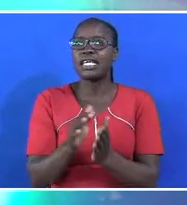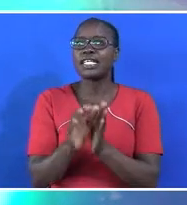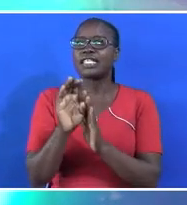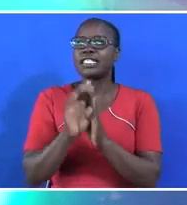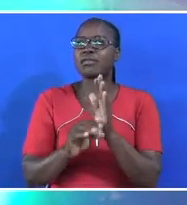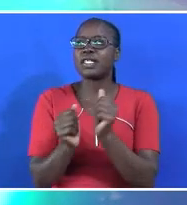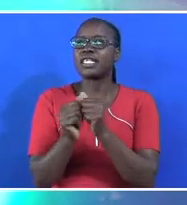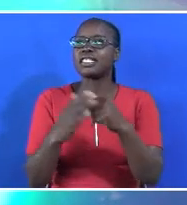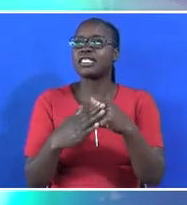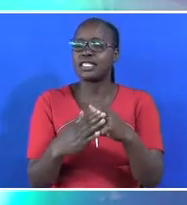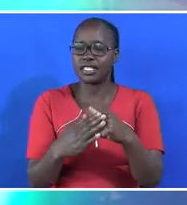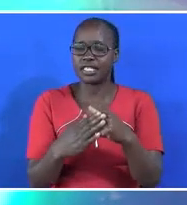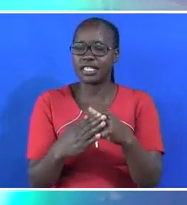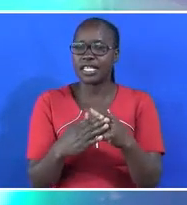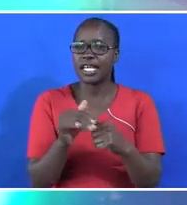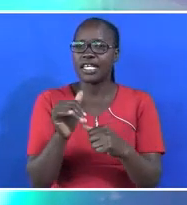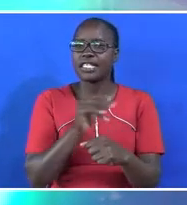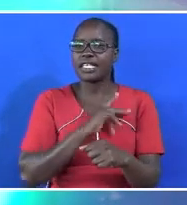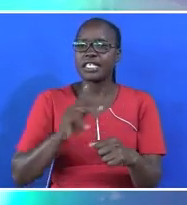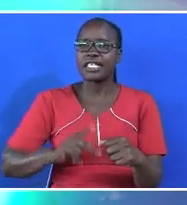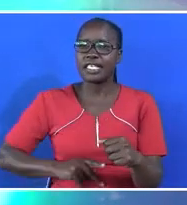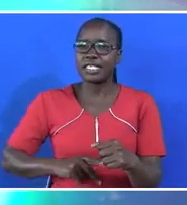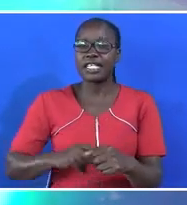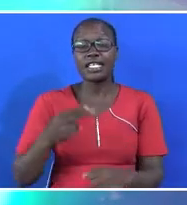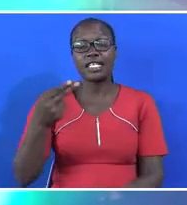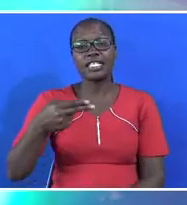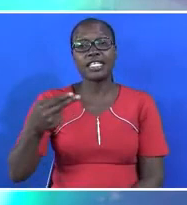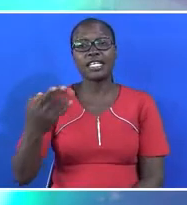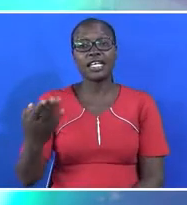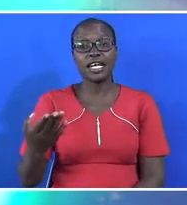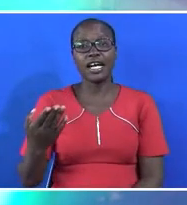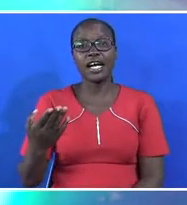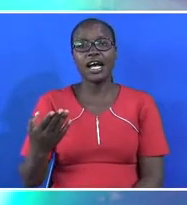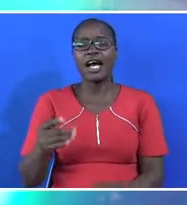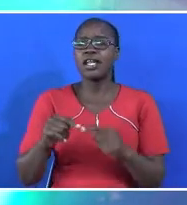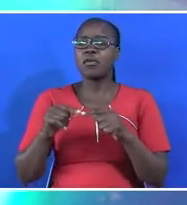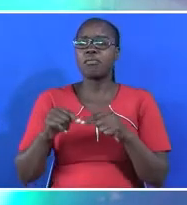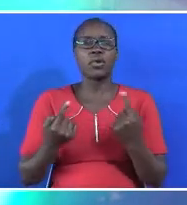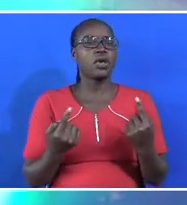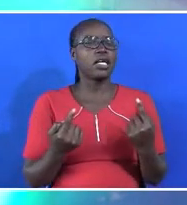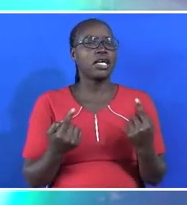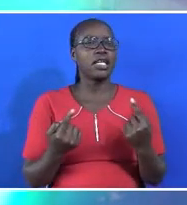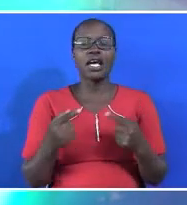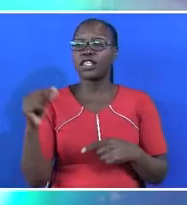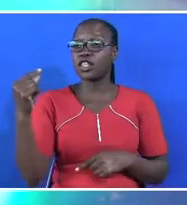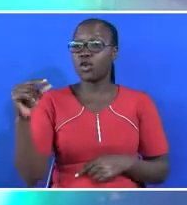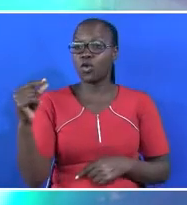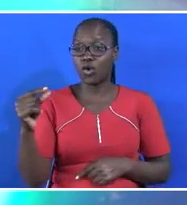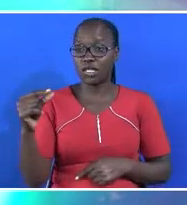number 19 that King Hezekiah had, you know, broken